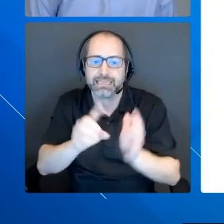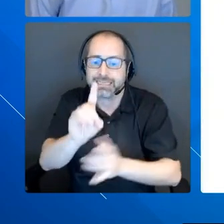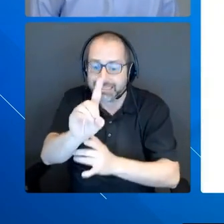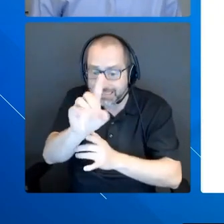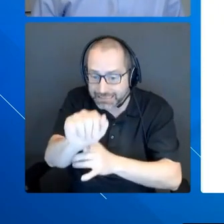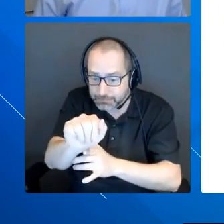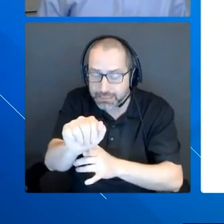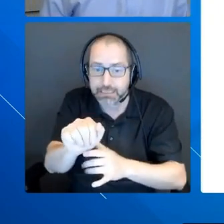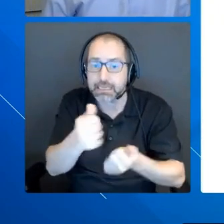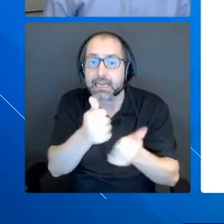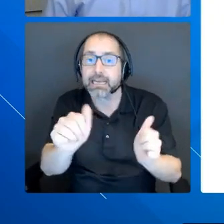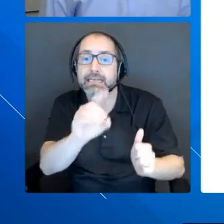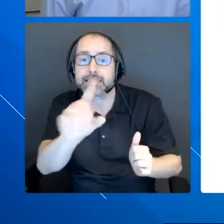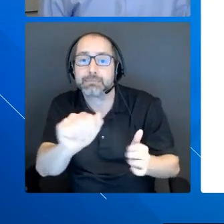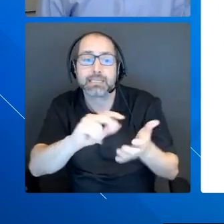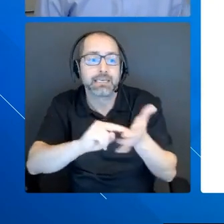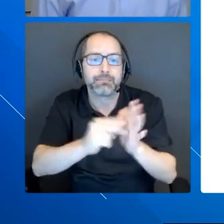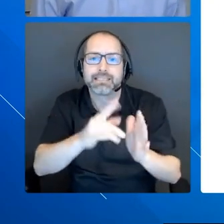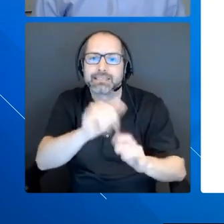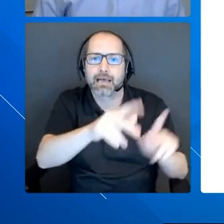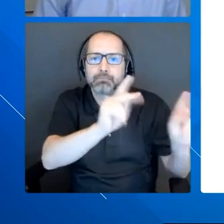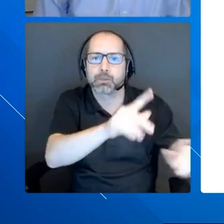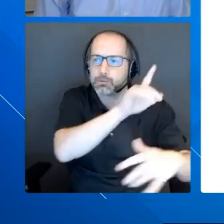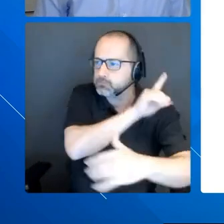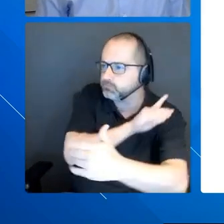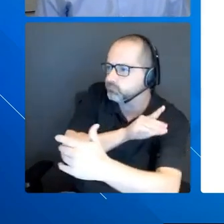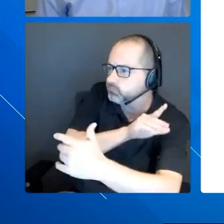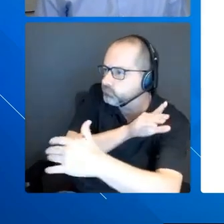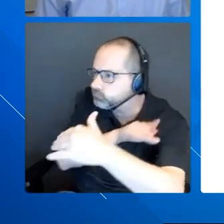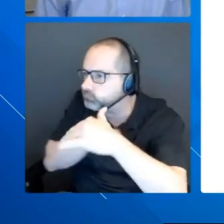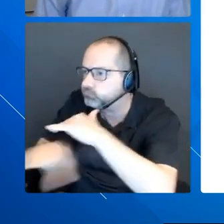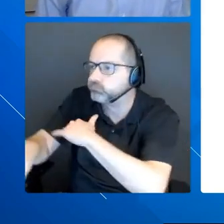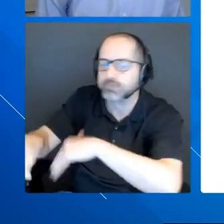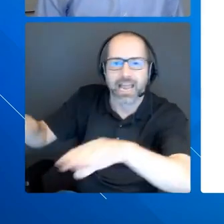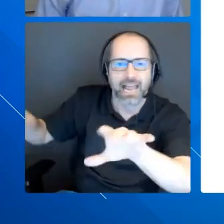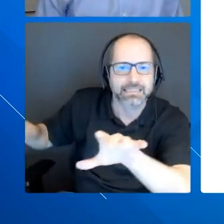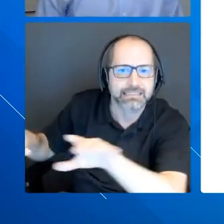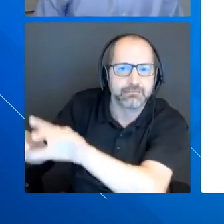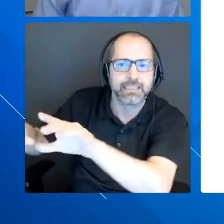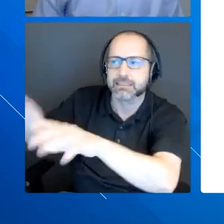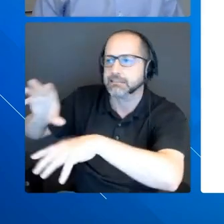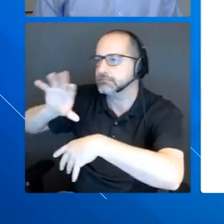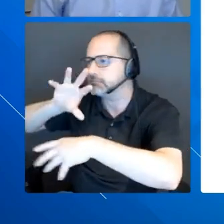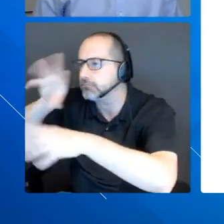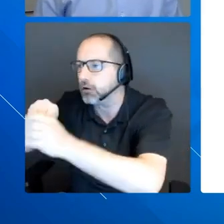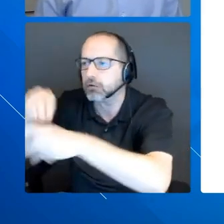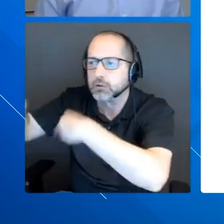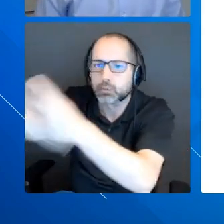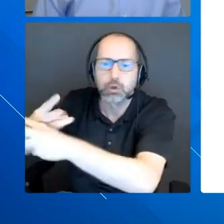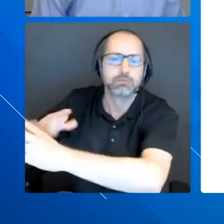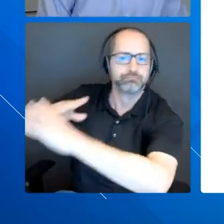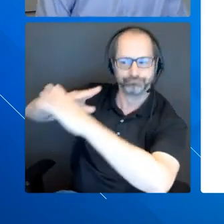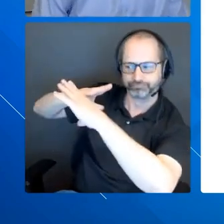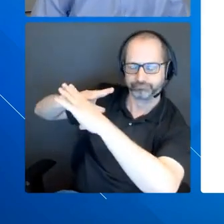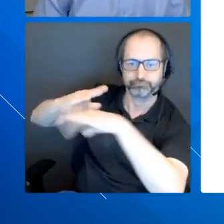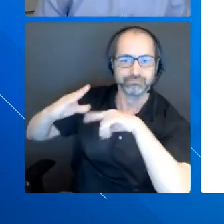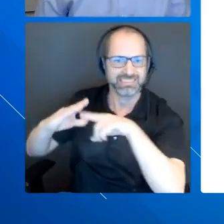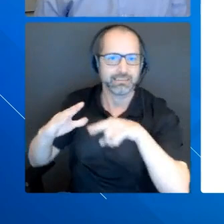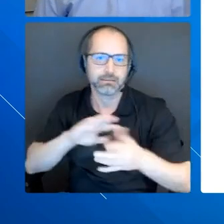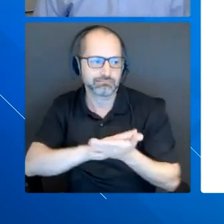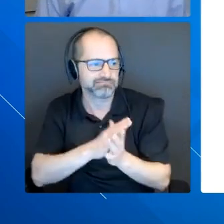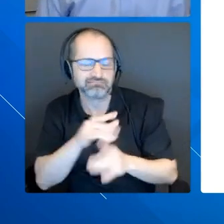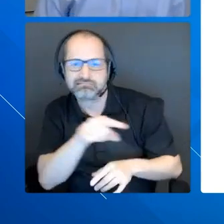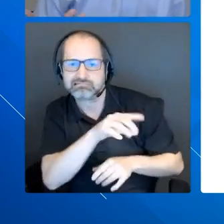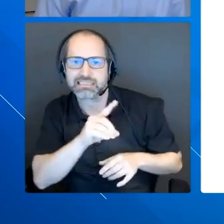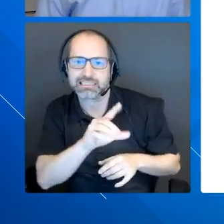a disability, prevents someone from doing certain activities or interacting with the world around them. We tend to think about the big things: fully blind,